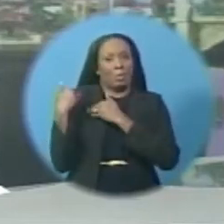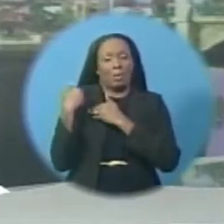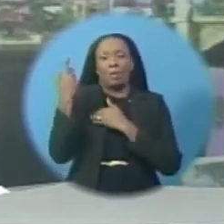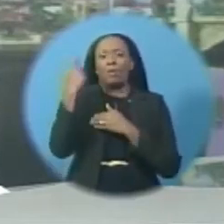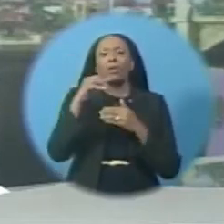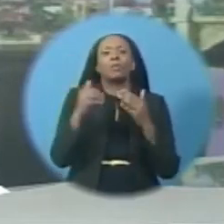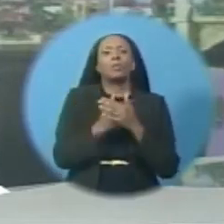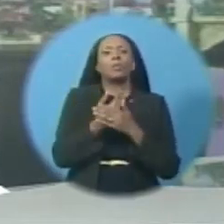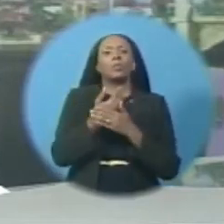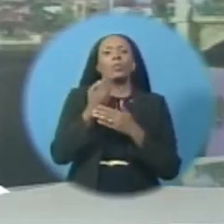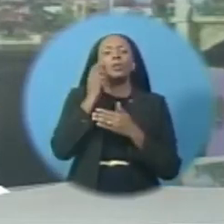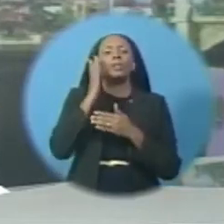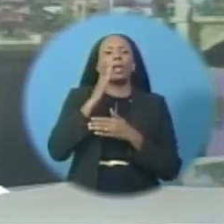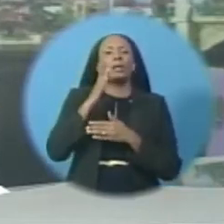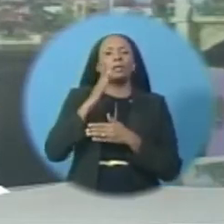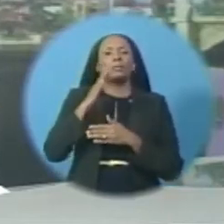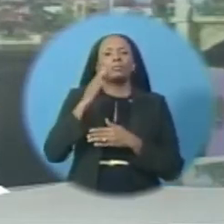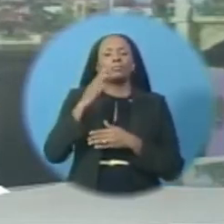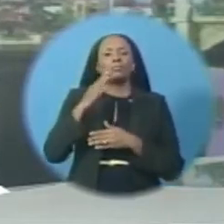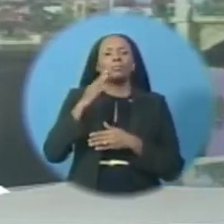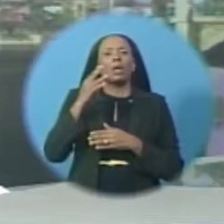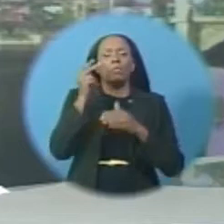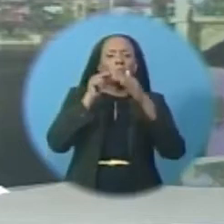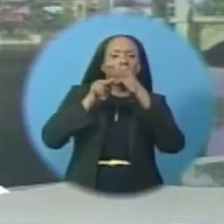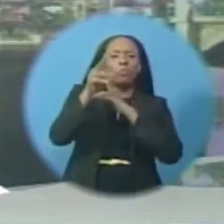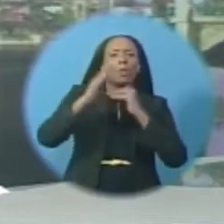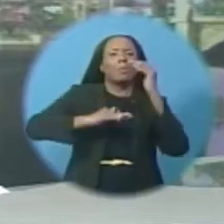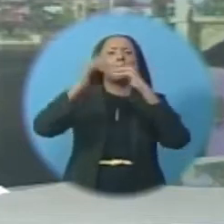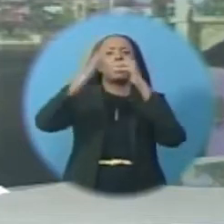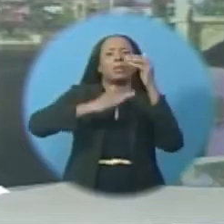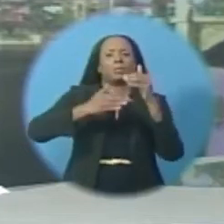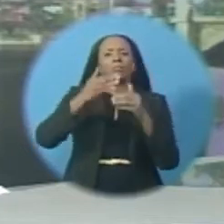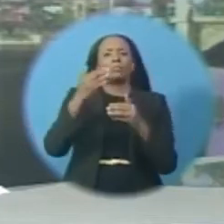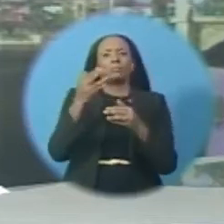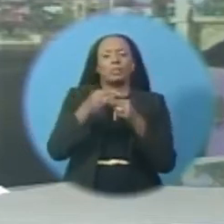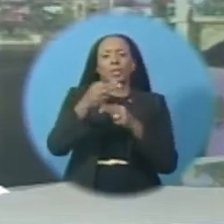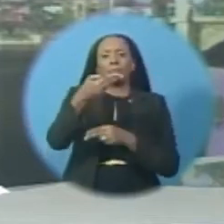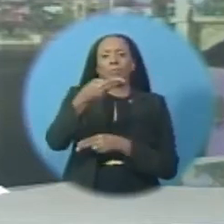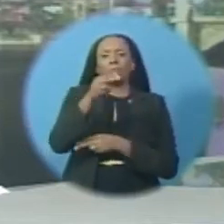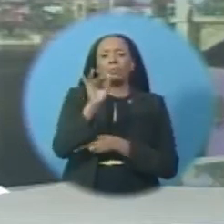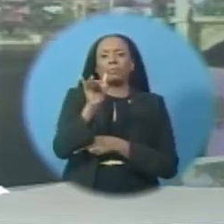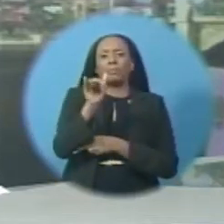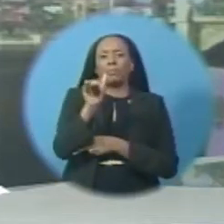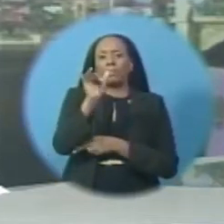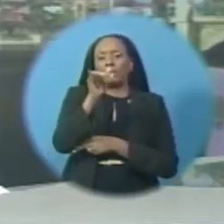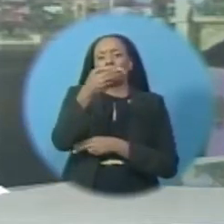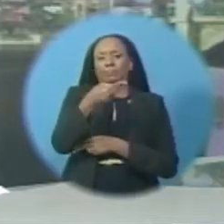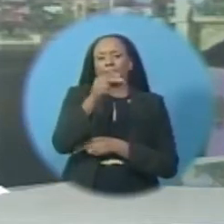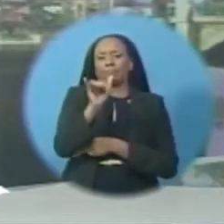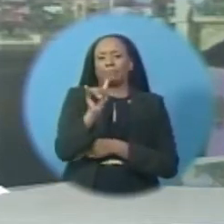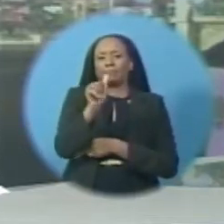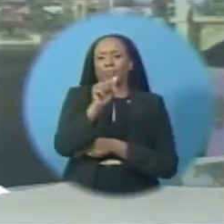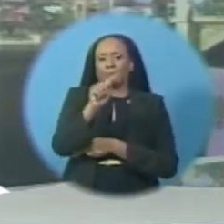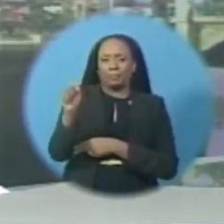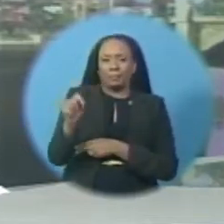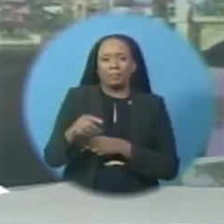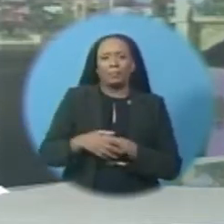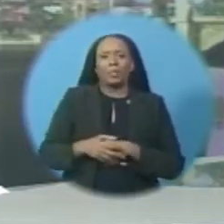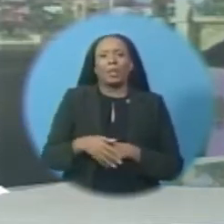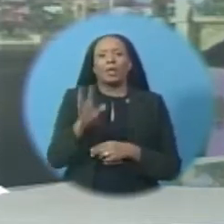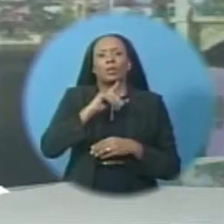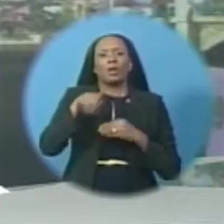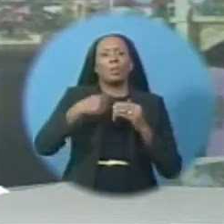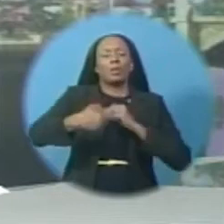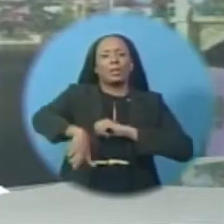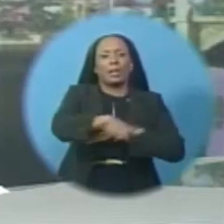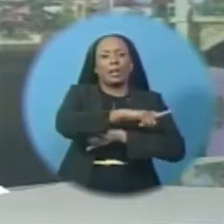projects earmarked for the historic Bridgetown and its garrison. Mr. Lashley was speaking on a resolution to vest the land on which London-born Towers